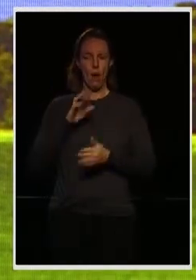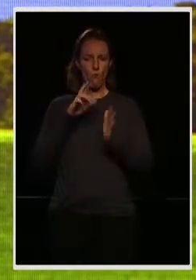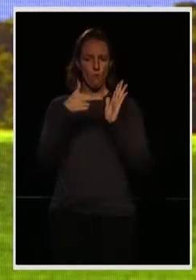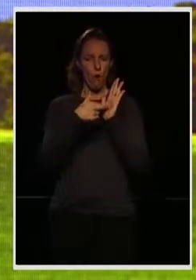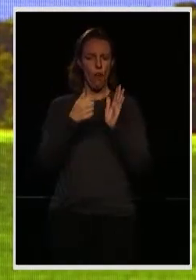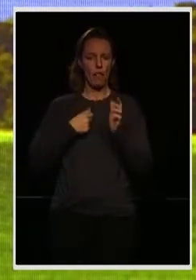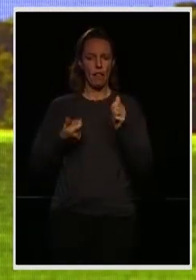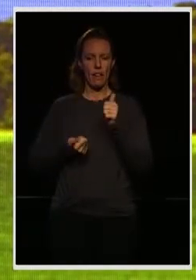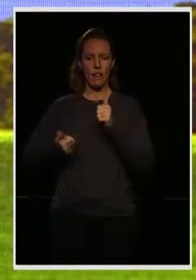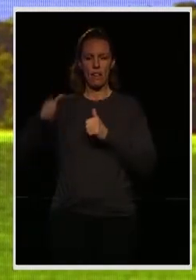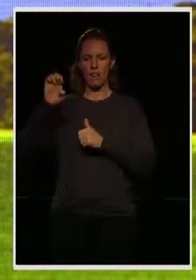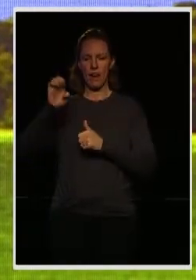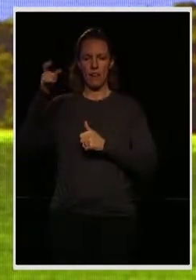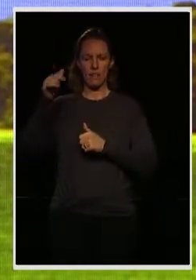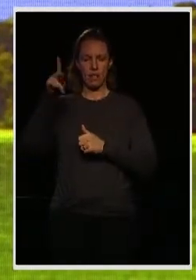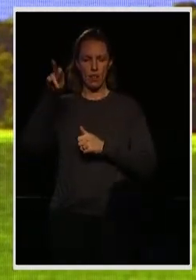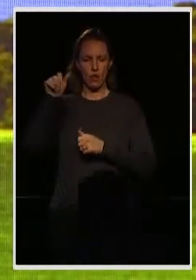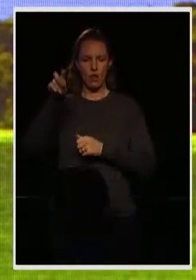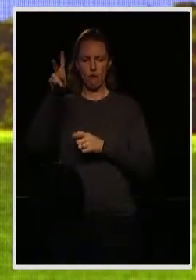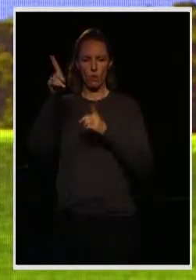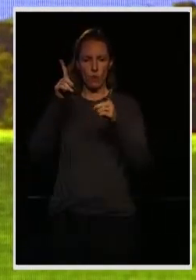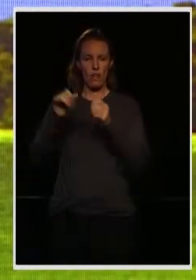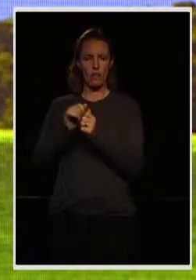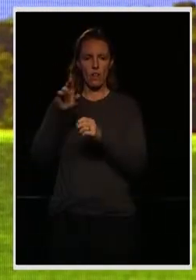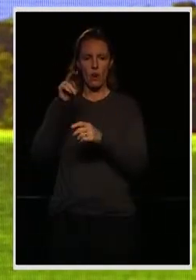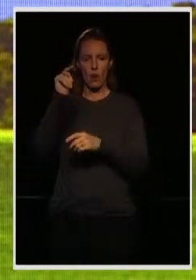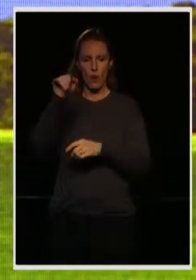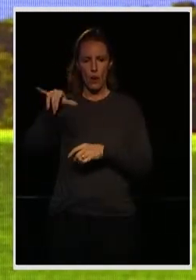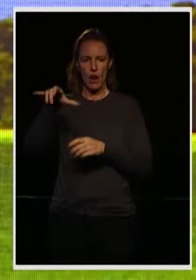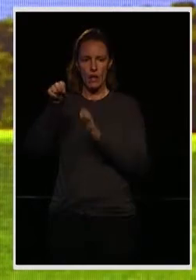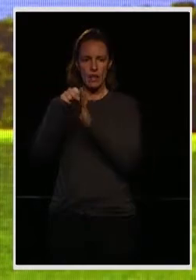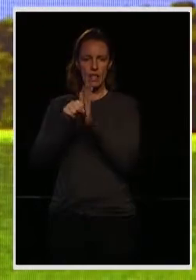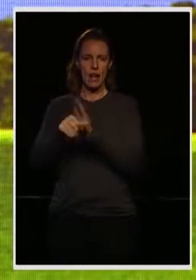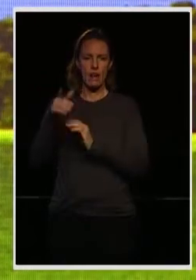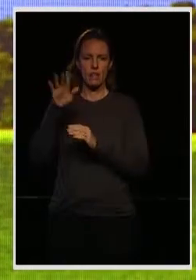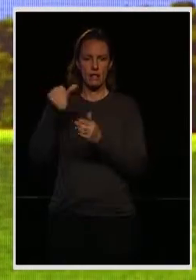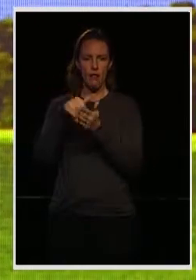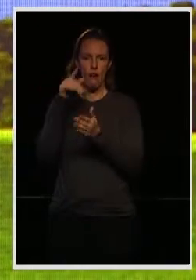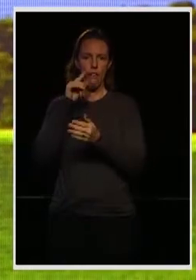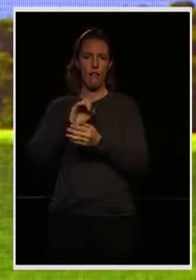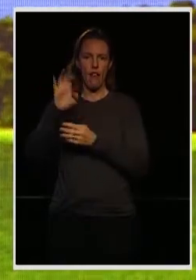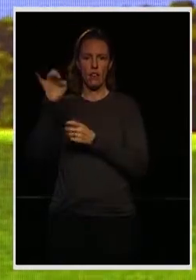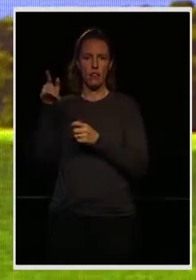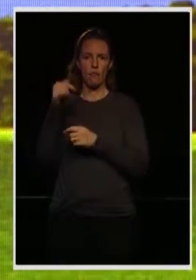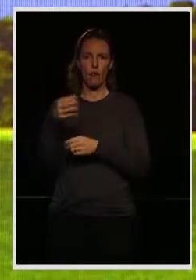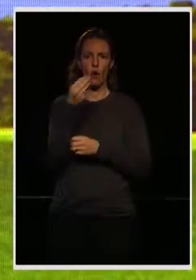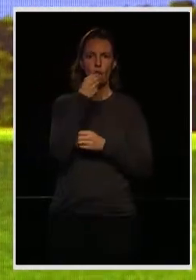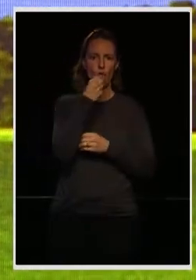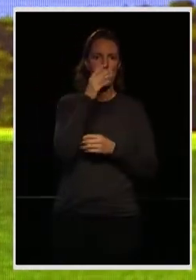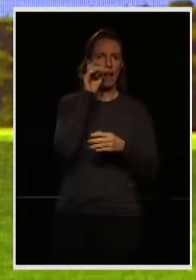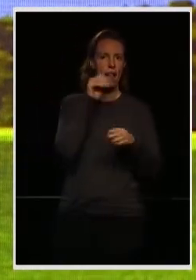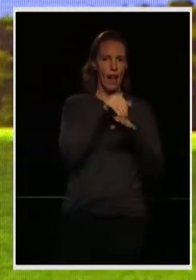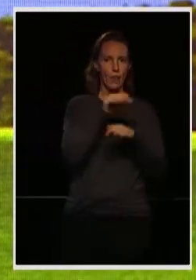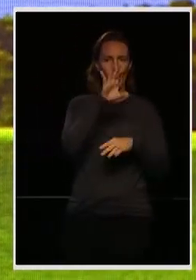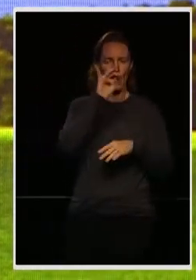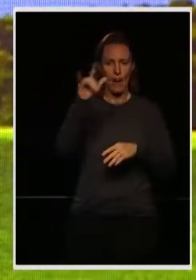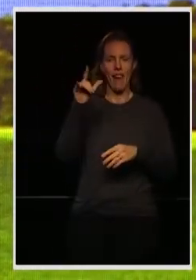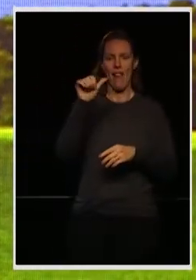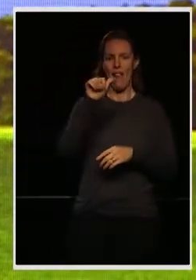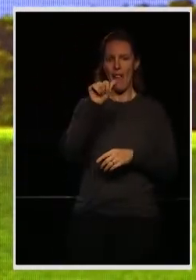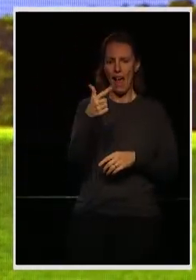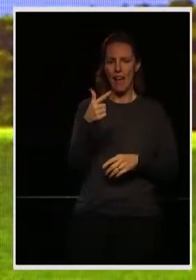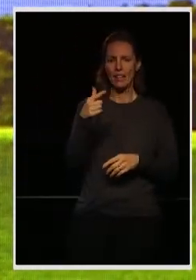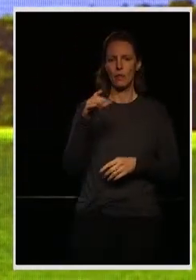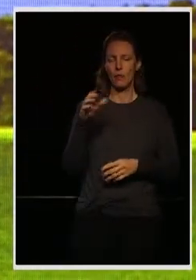as executive director of the New York State Center of Excellence for Food and Agriculture at Cornell Agritech, take a breath, right? We call